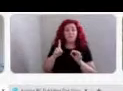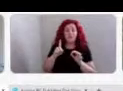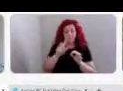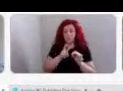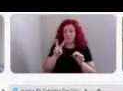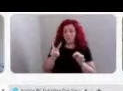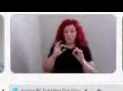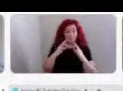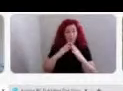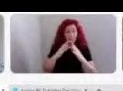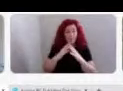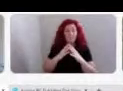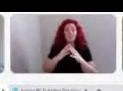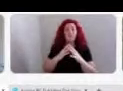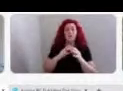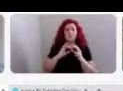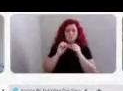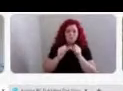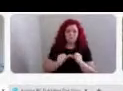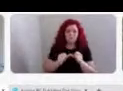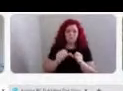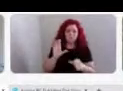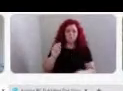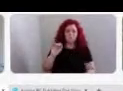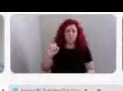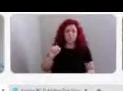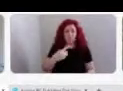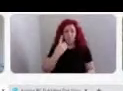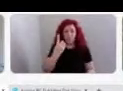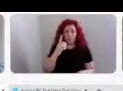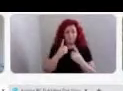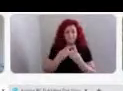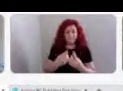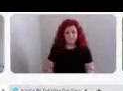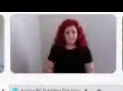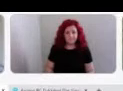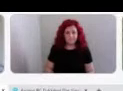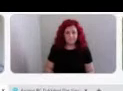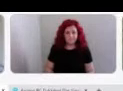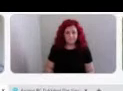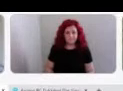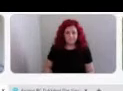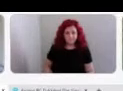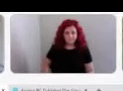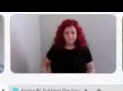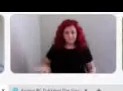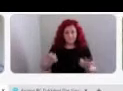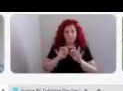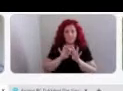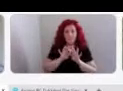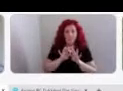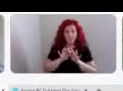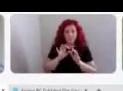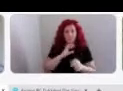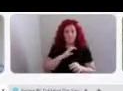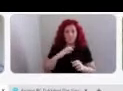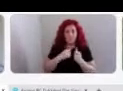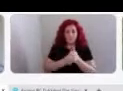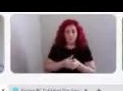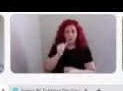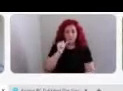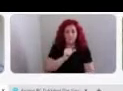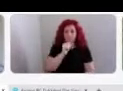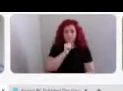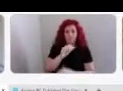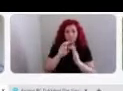area as a community of interest within a single district it's essential the commission follow the arizona constitutional